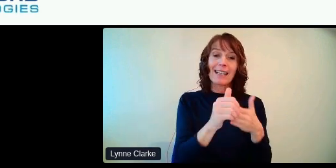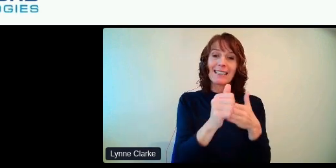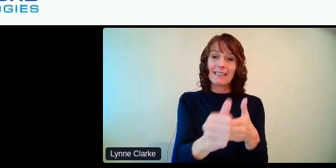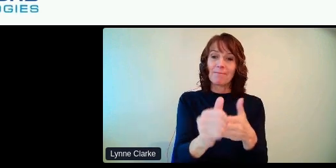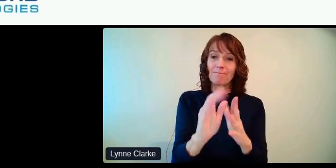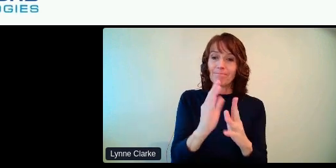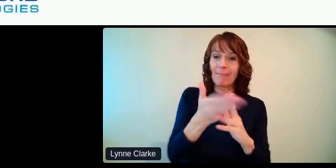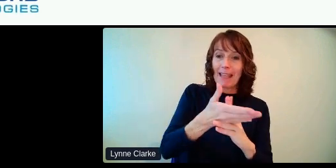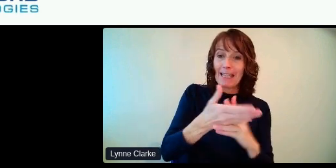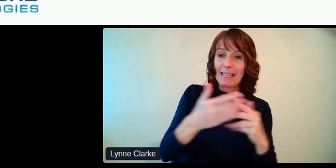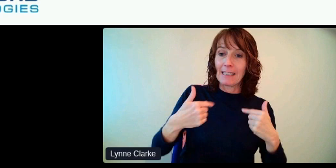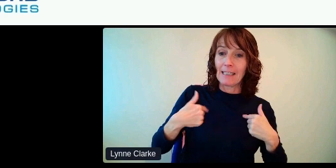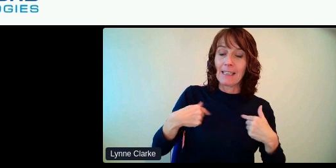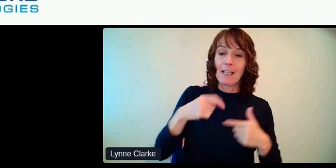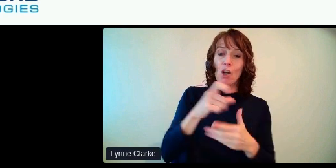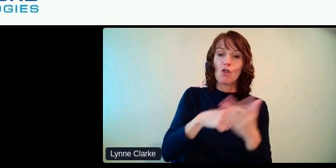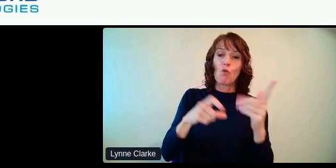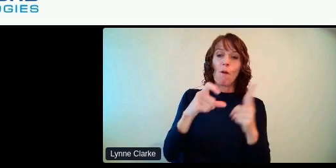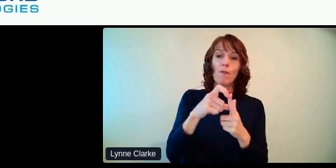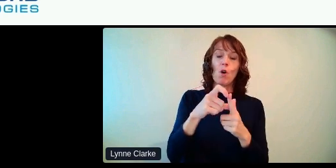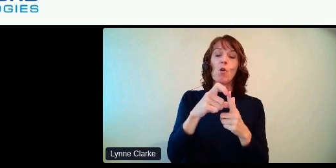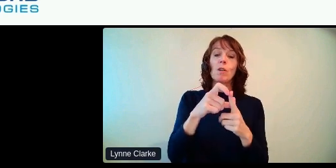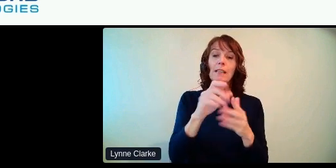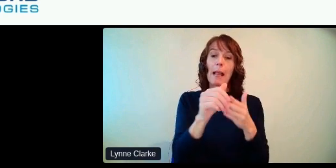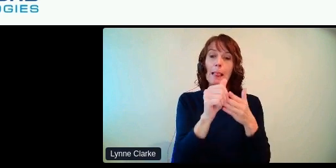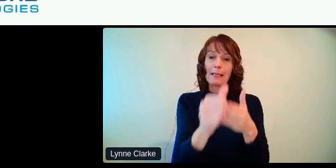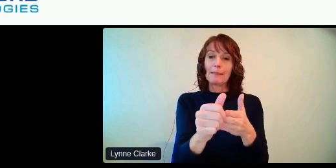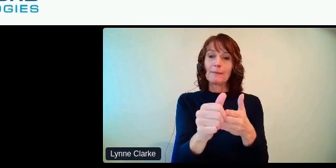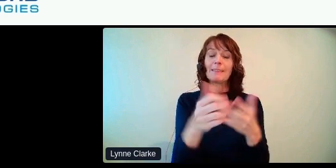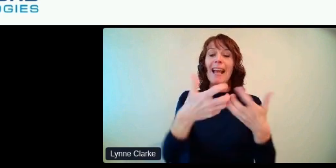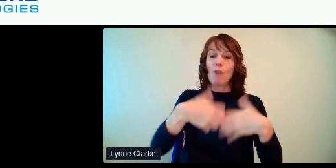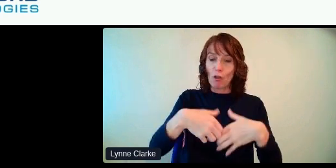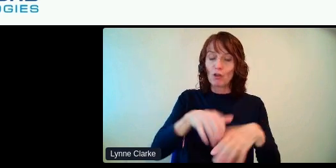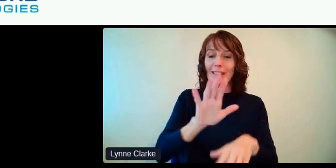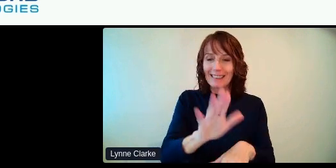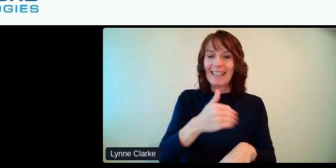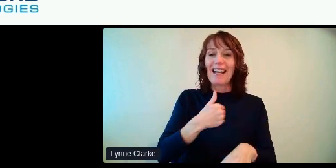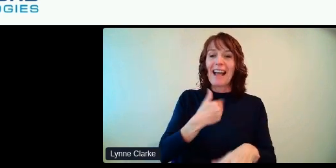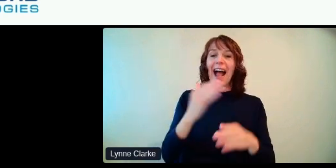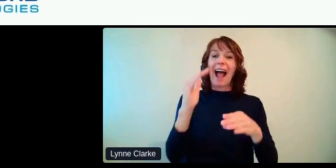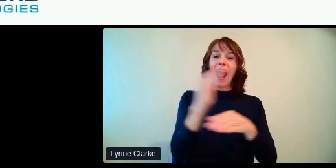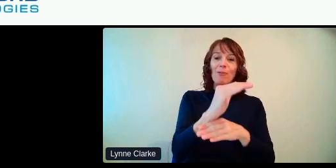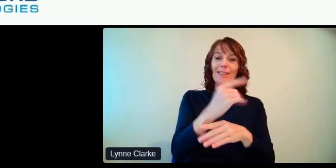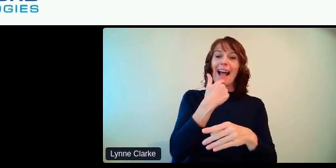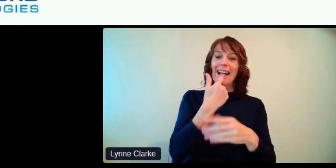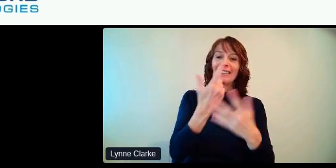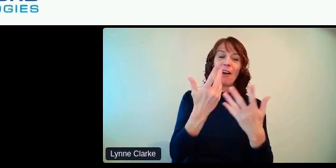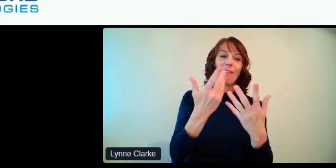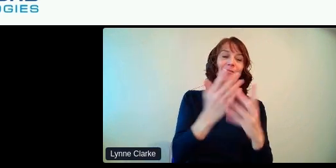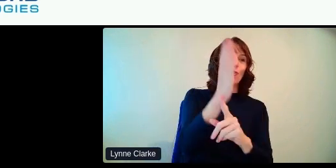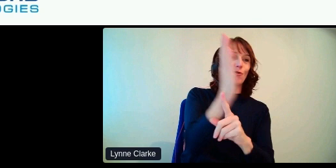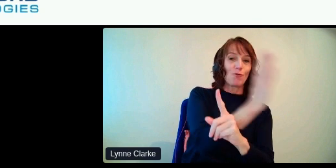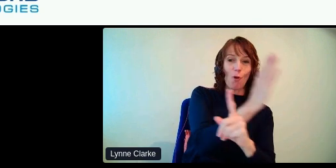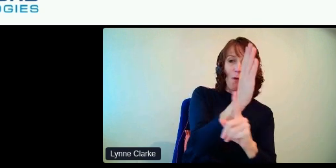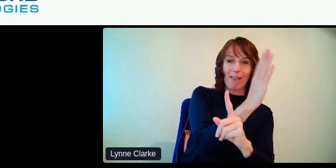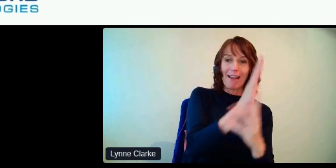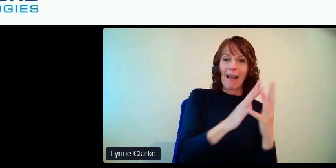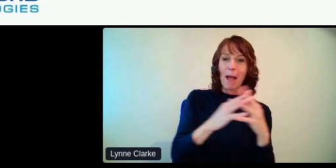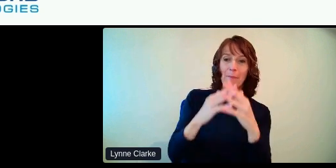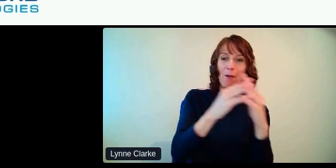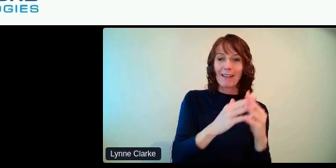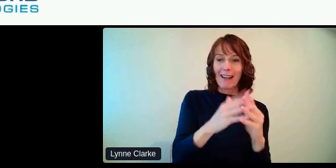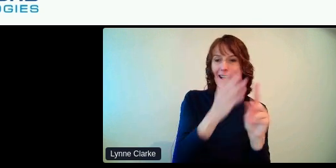Crawford Technologies in the rest outside of North America, so what we call the rest of the world. And I've got a short agenda for you